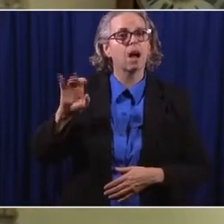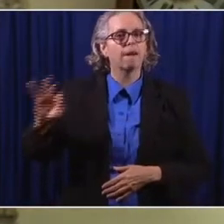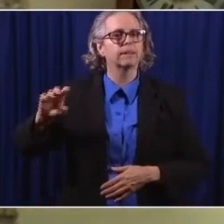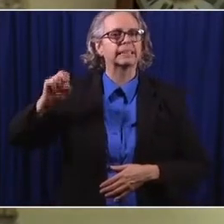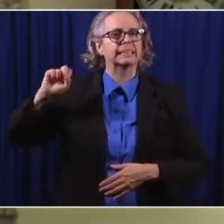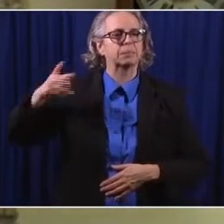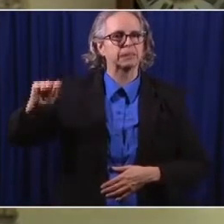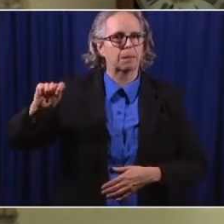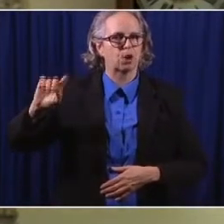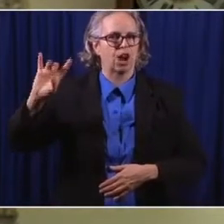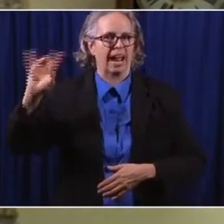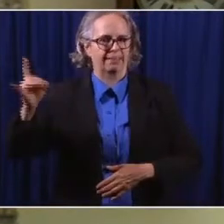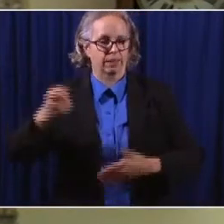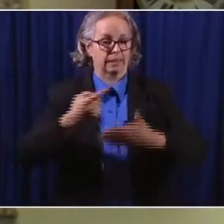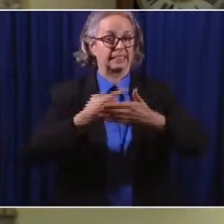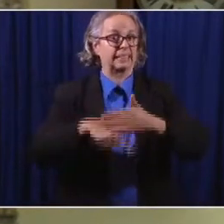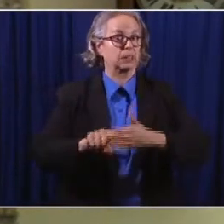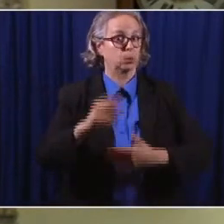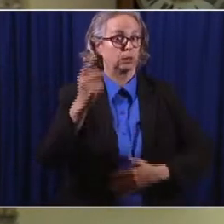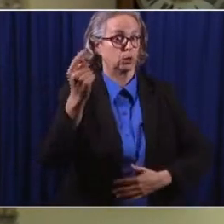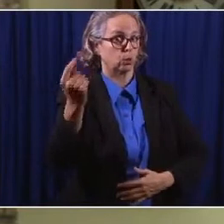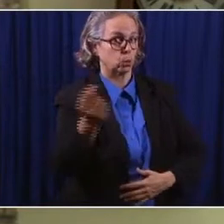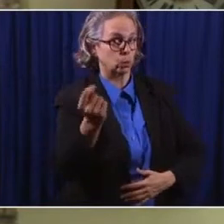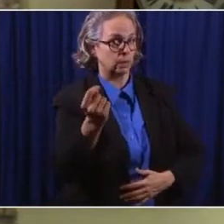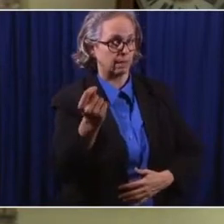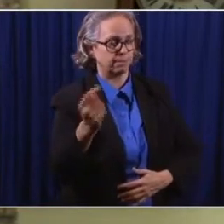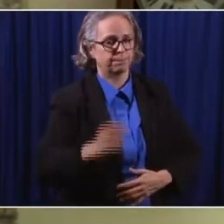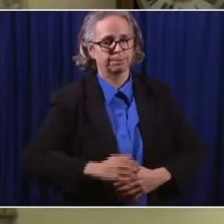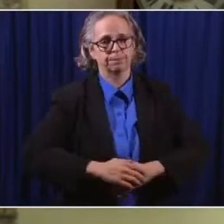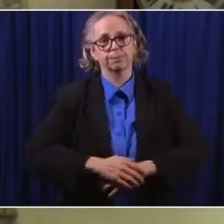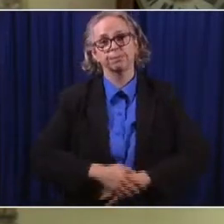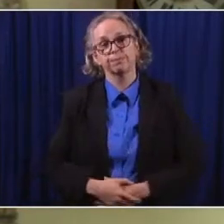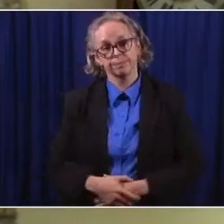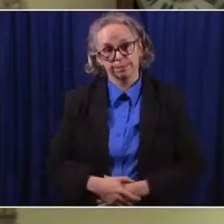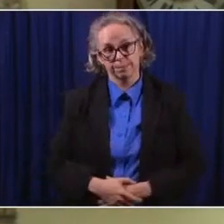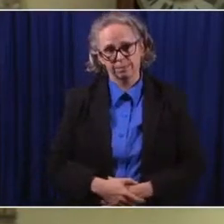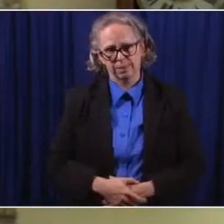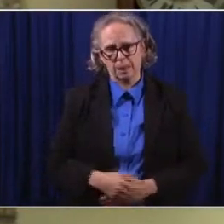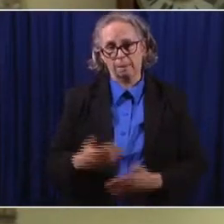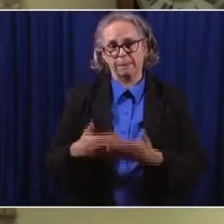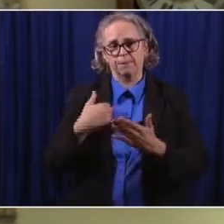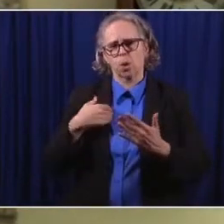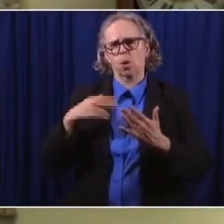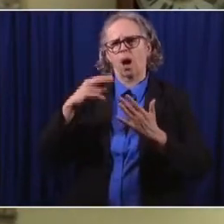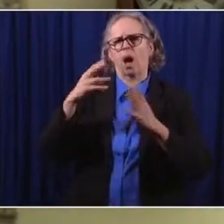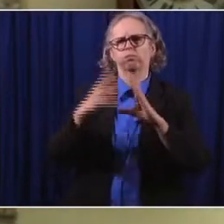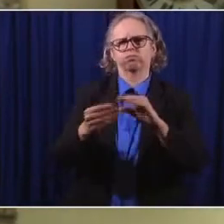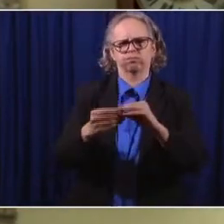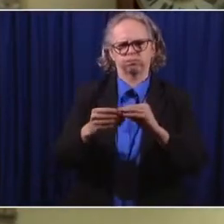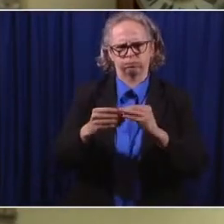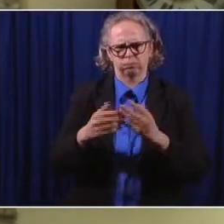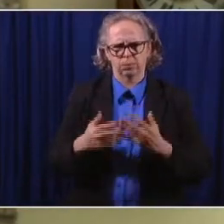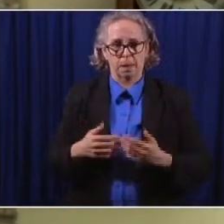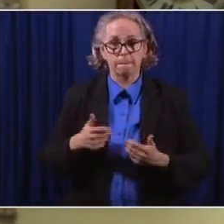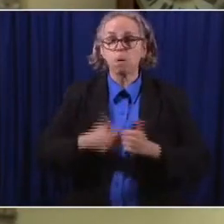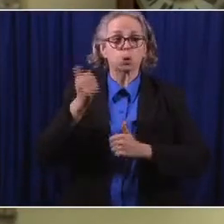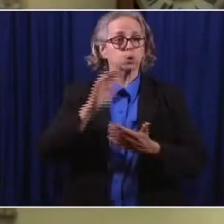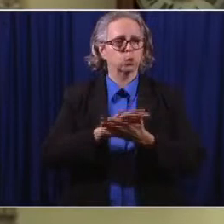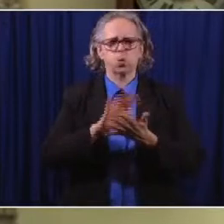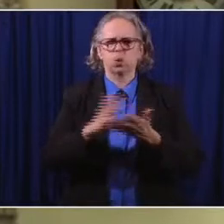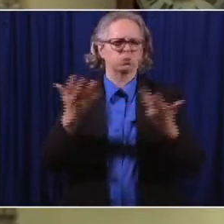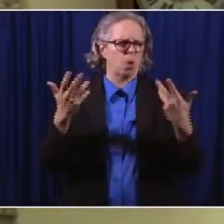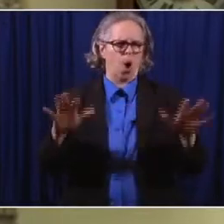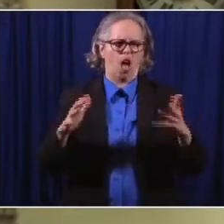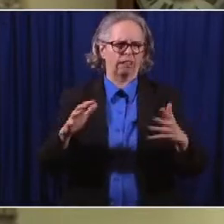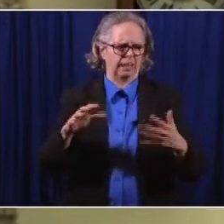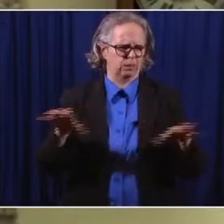8th. And let me just say, before I kind of read through here, most schools are already doing this. As I've talked to